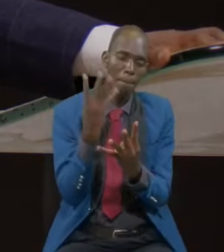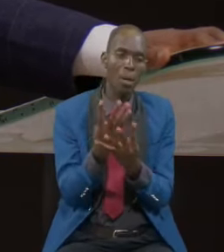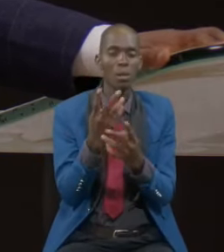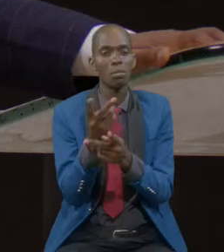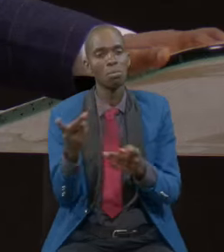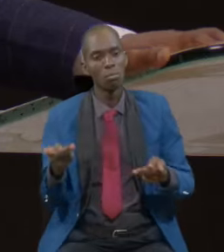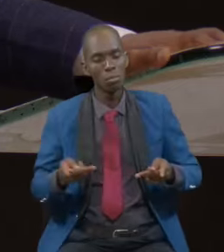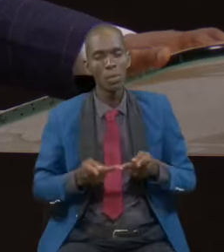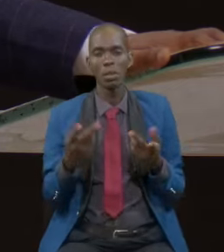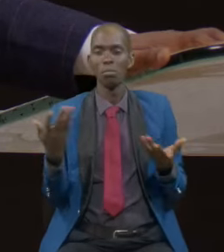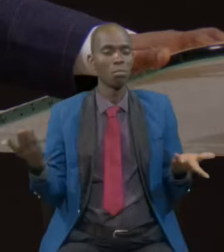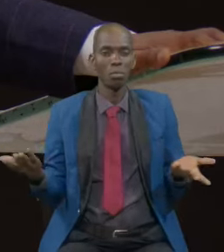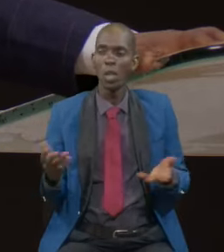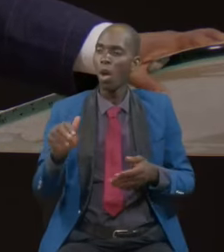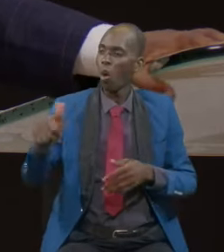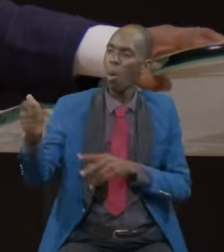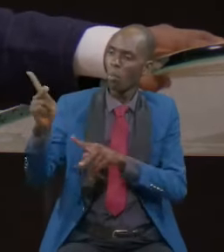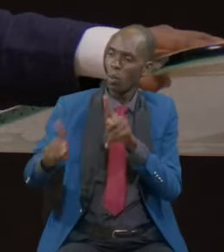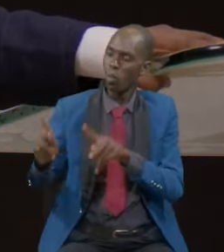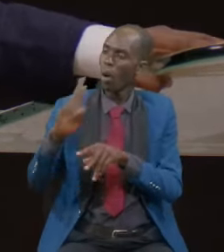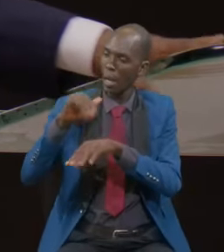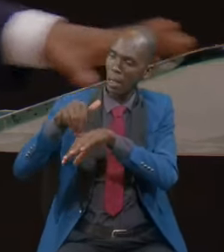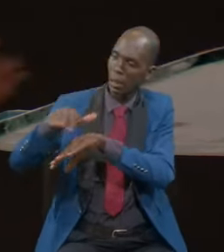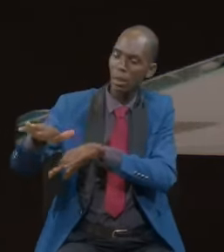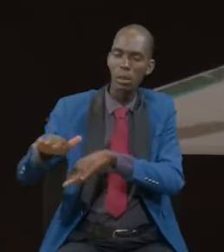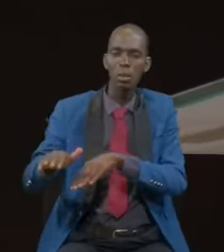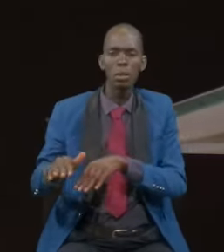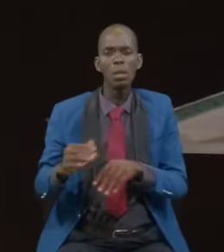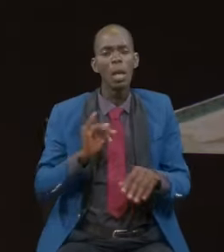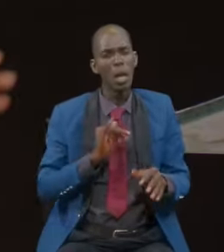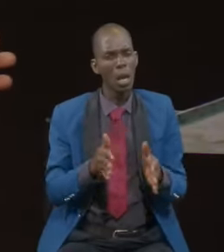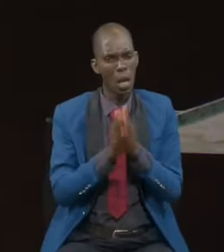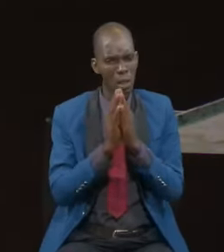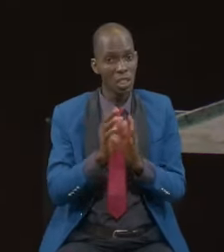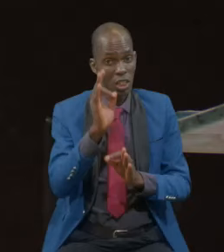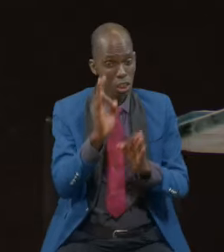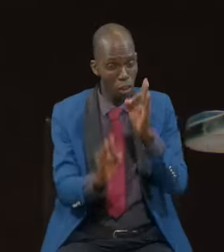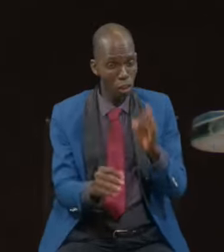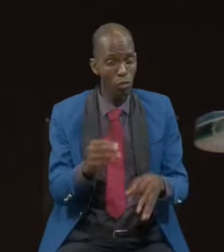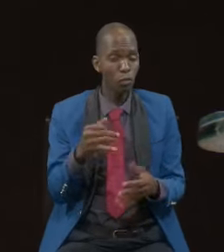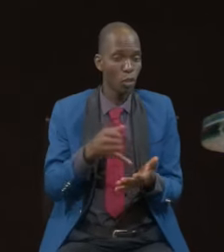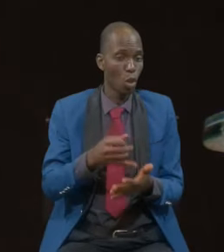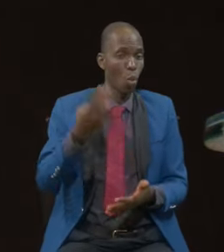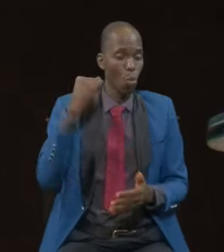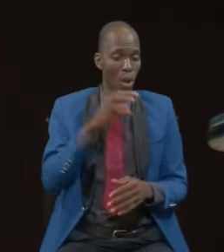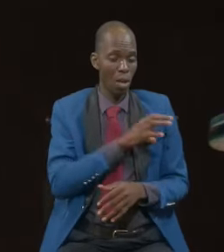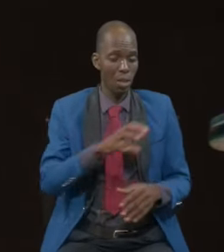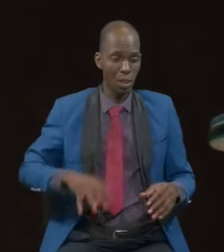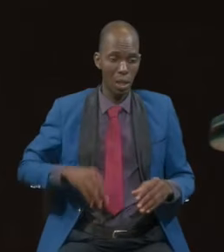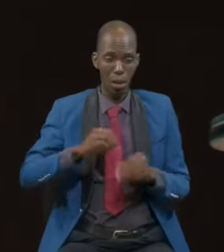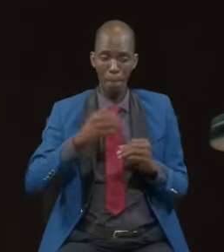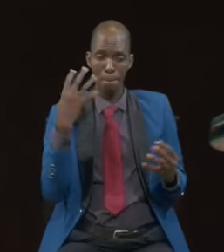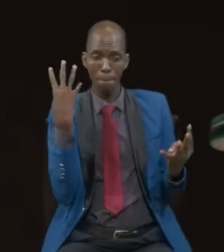prison, lonely there. If it were Christ, do you need to belong to a